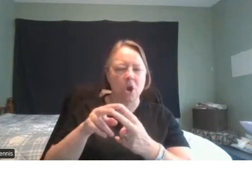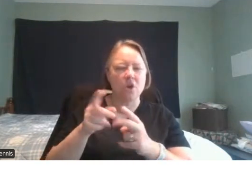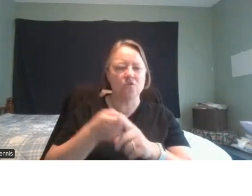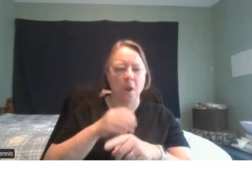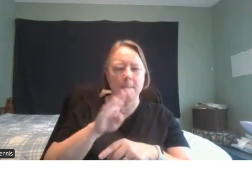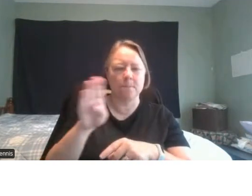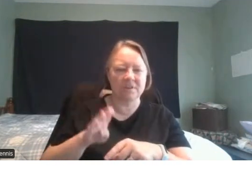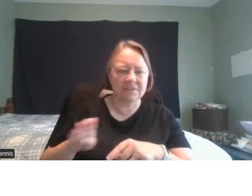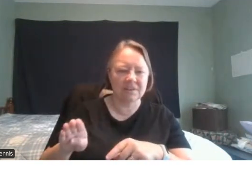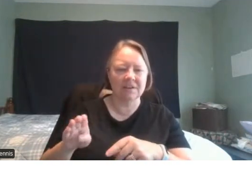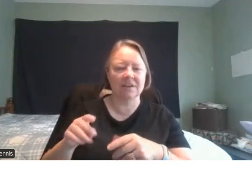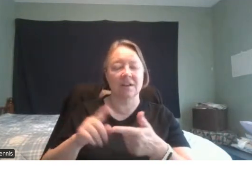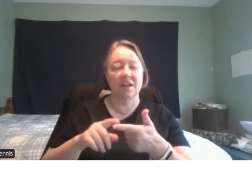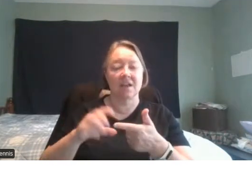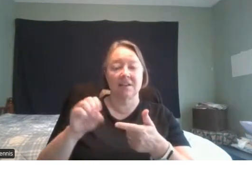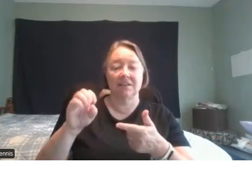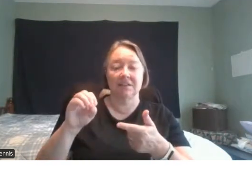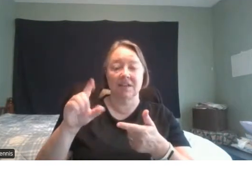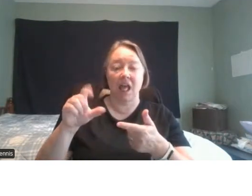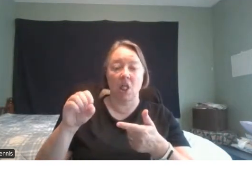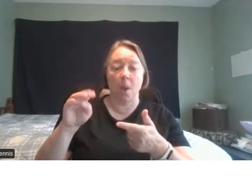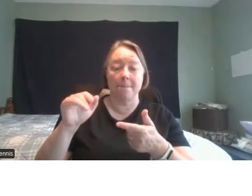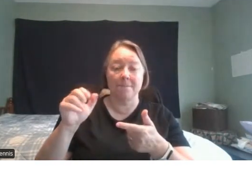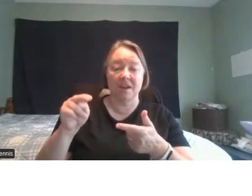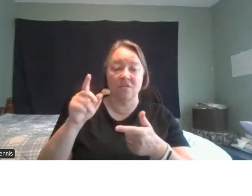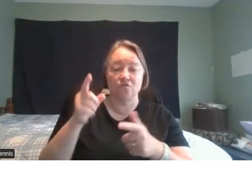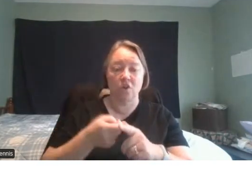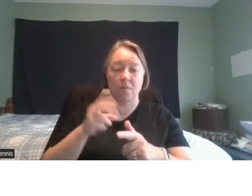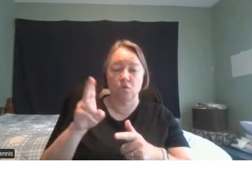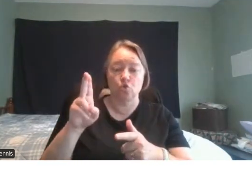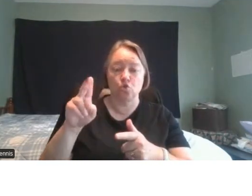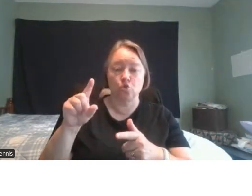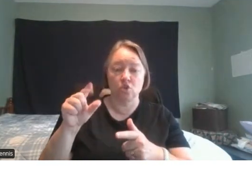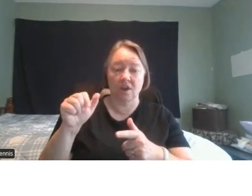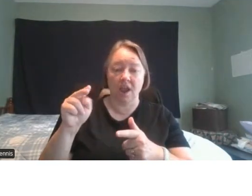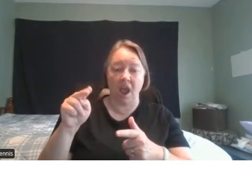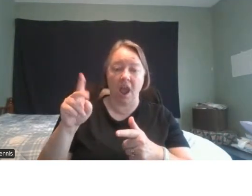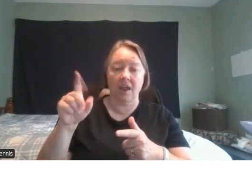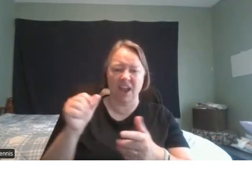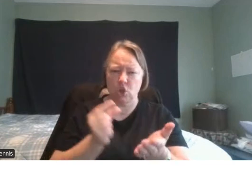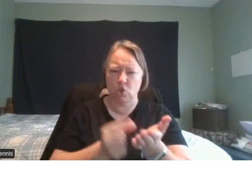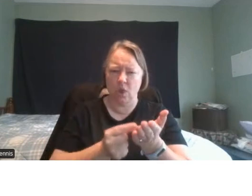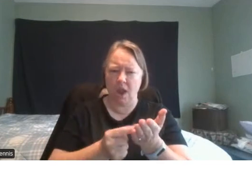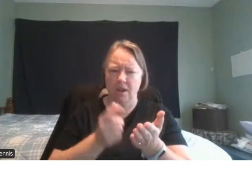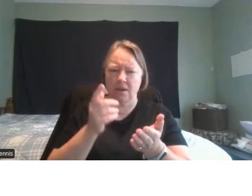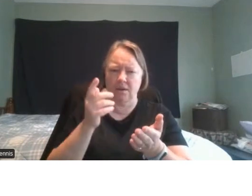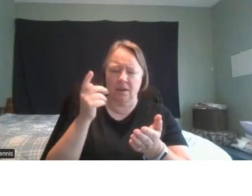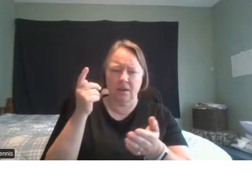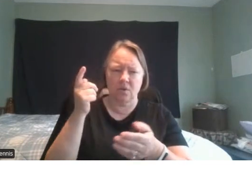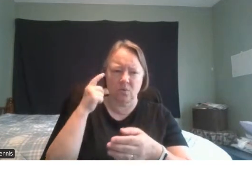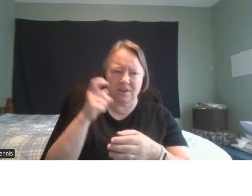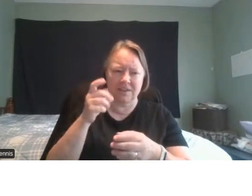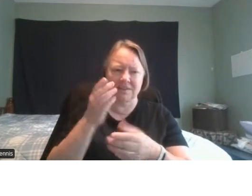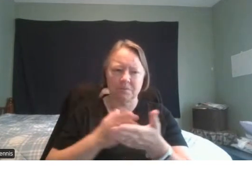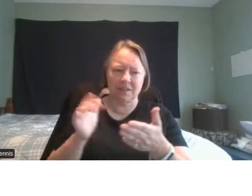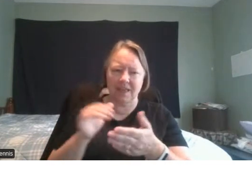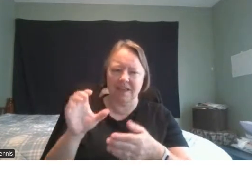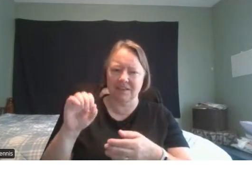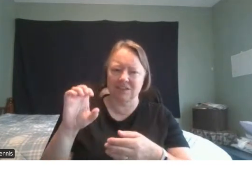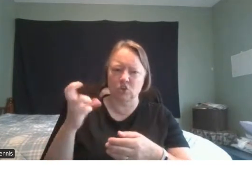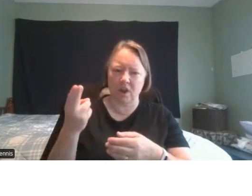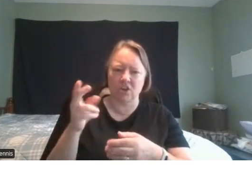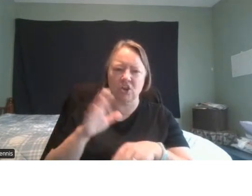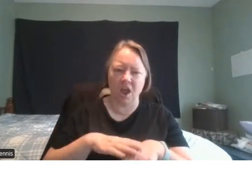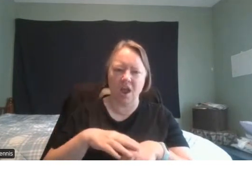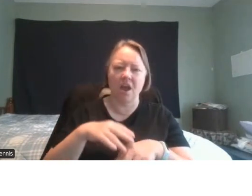Solomon in Uganda, and others asked us early in the pandemic, we need something like Scratch on